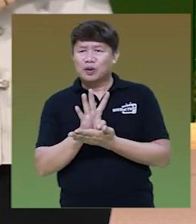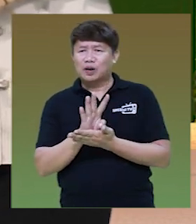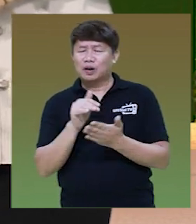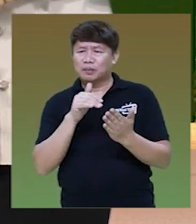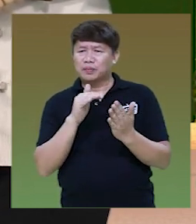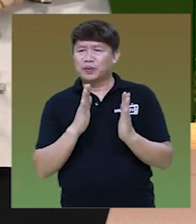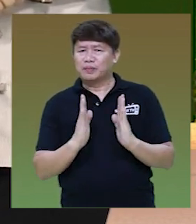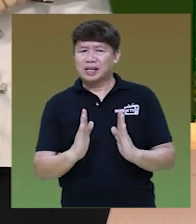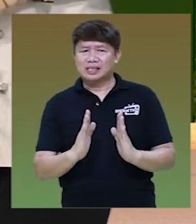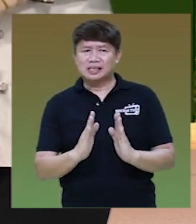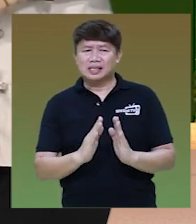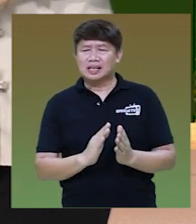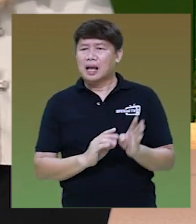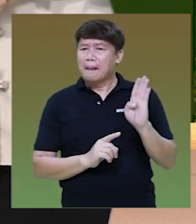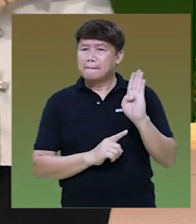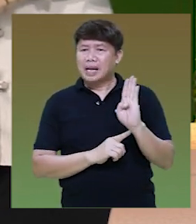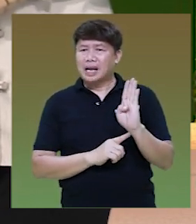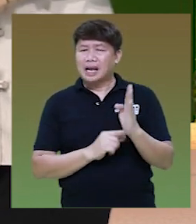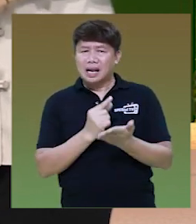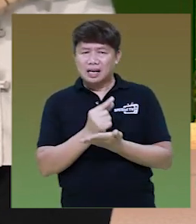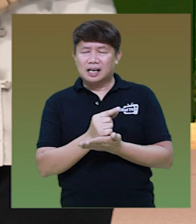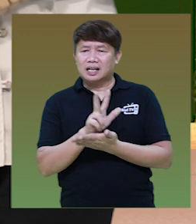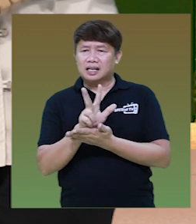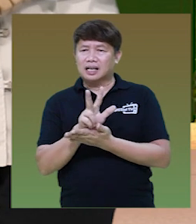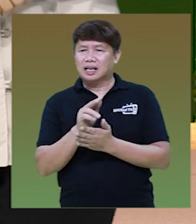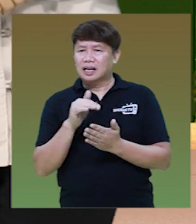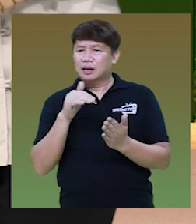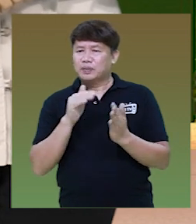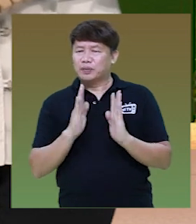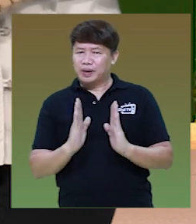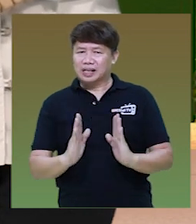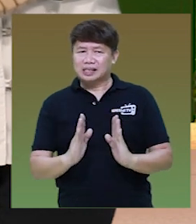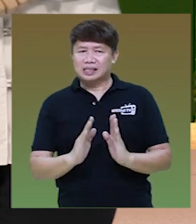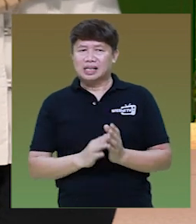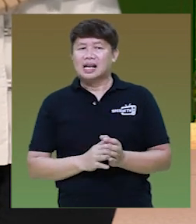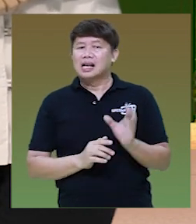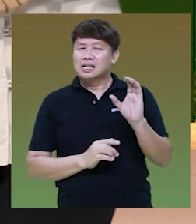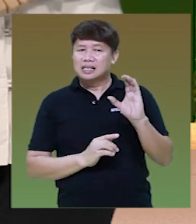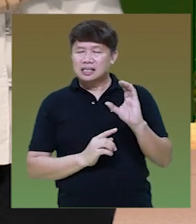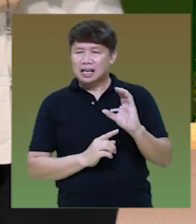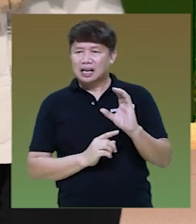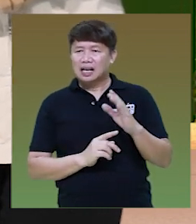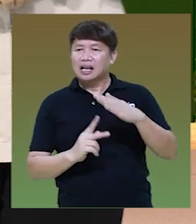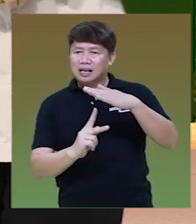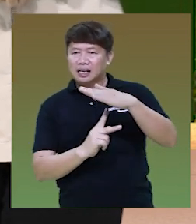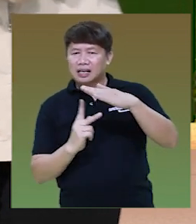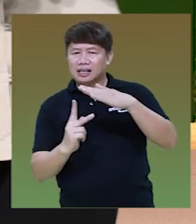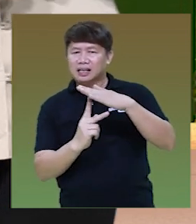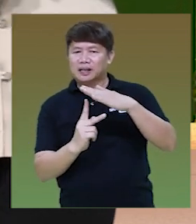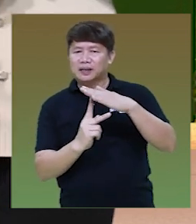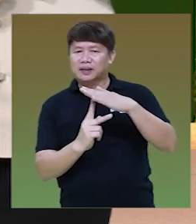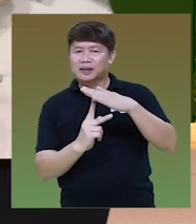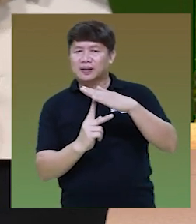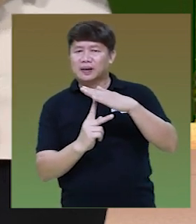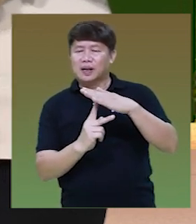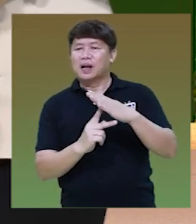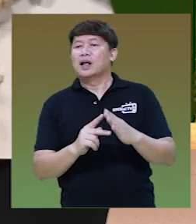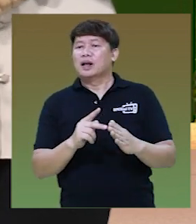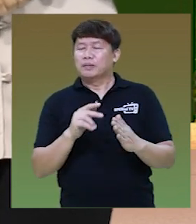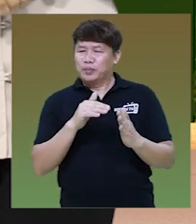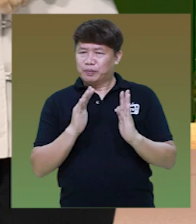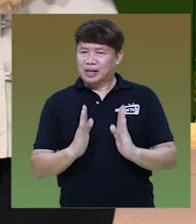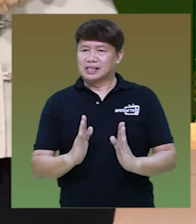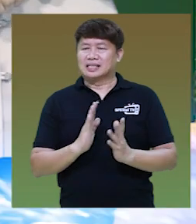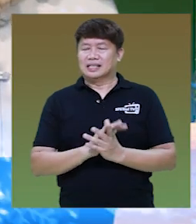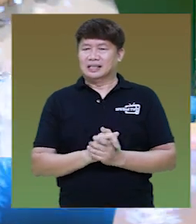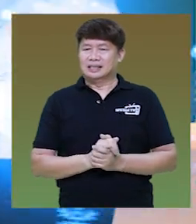pupils. B. The grade 3 pupils. Or C. The kinder pupils.